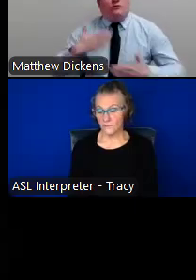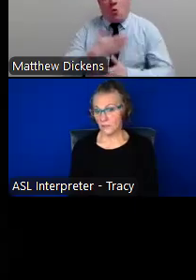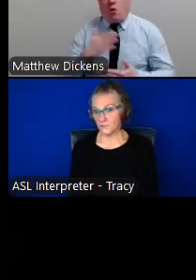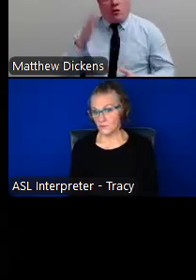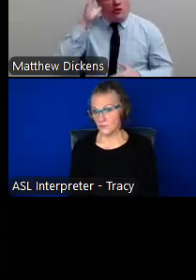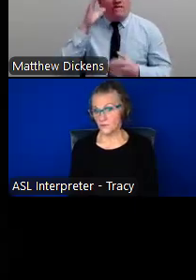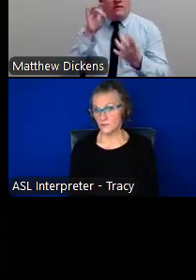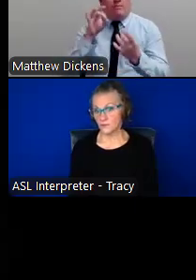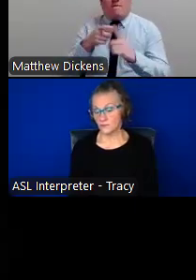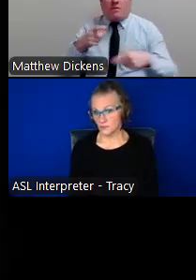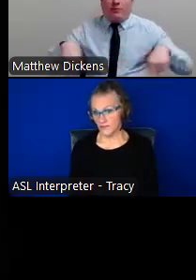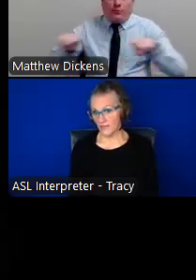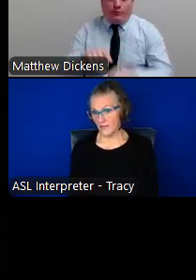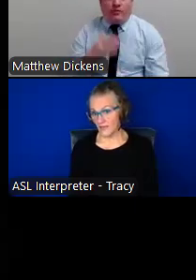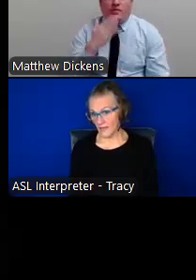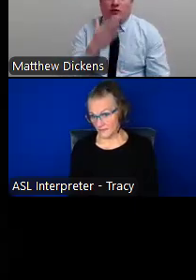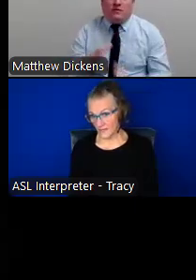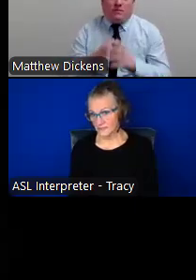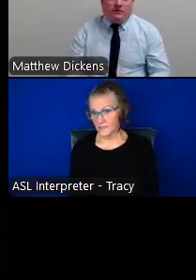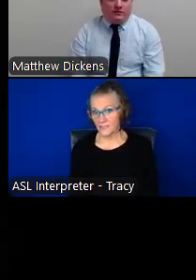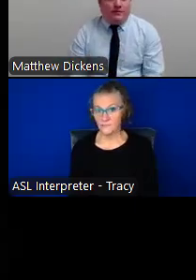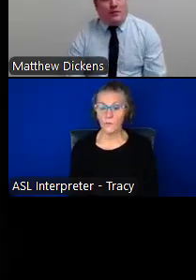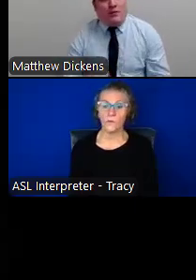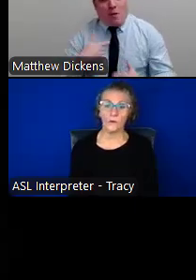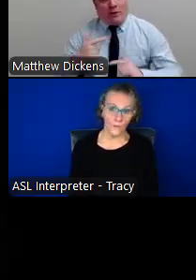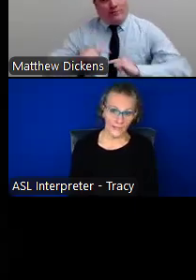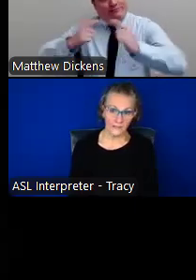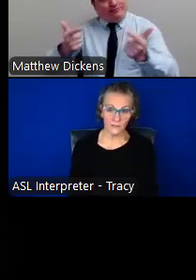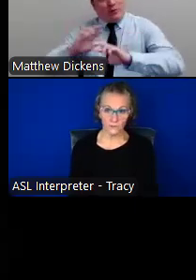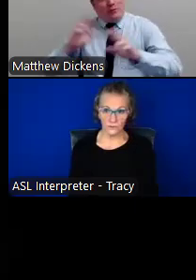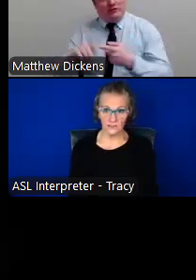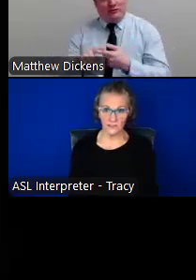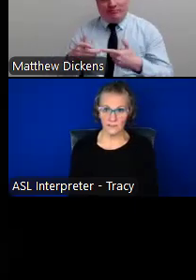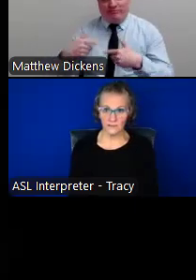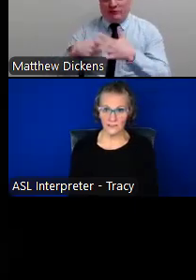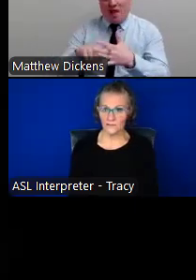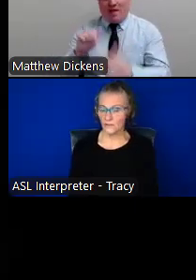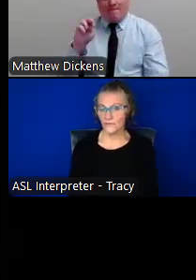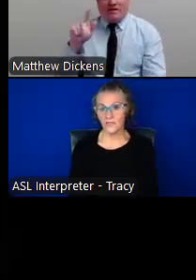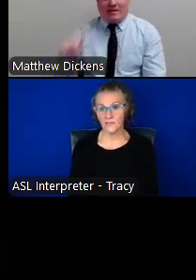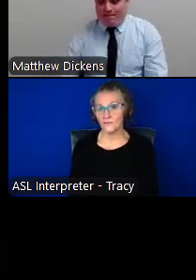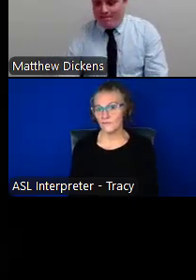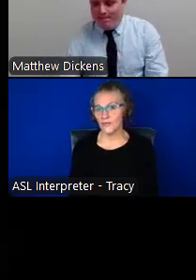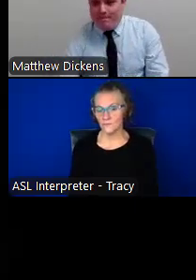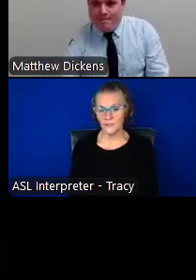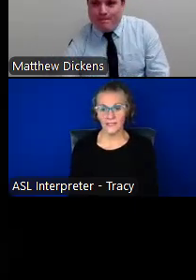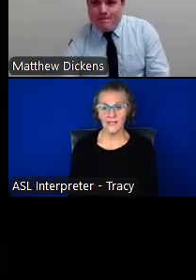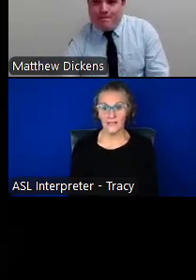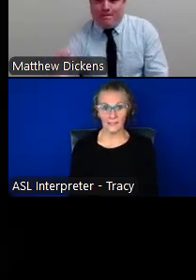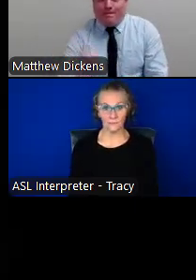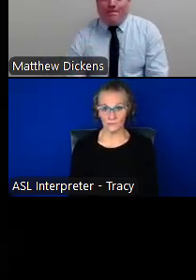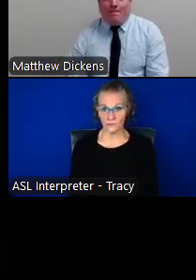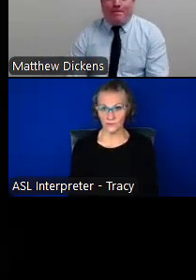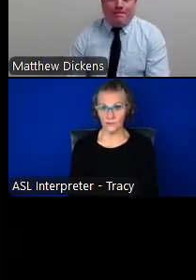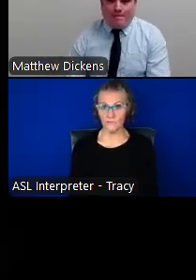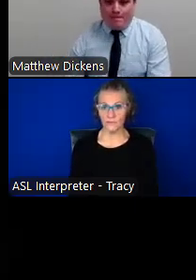webinar, you'll have an opportunity to do the survey at that time or wait until you get the email link. So thank you, everyone, and